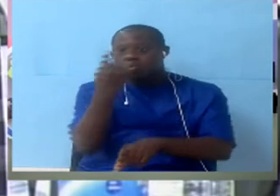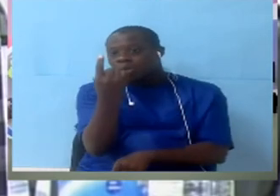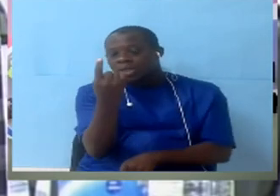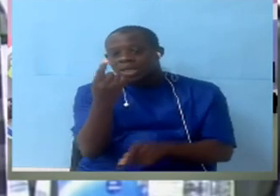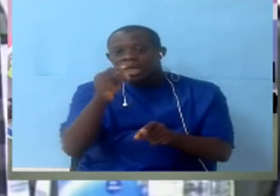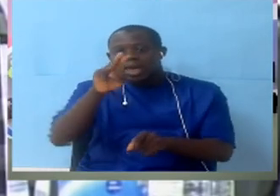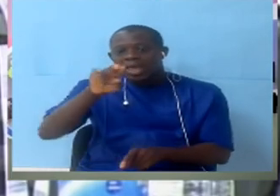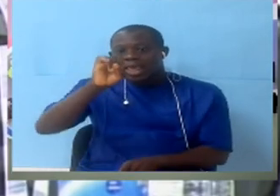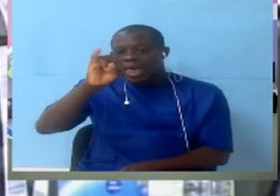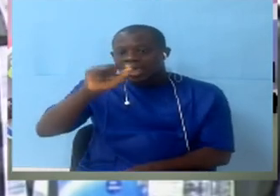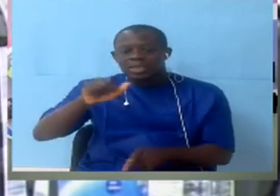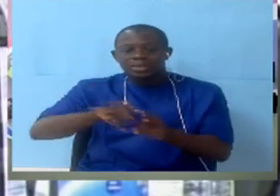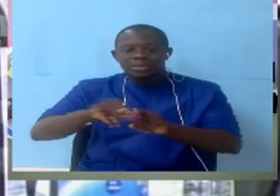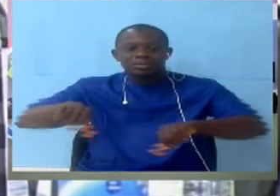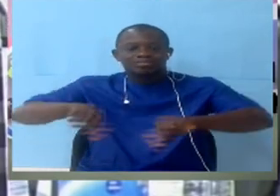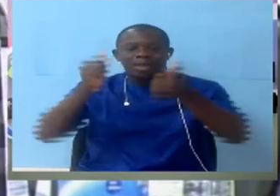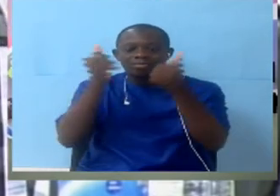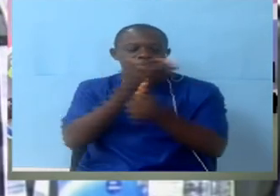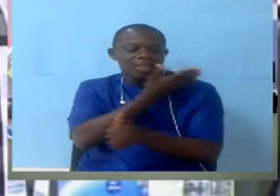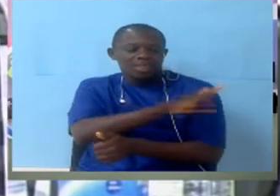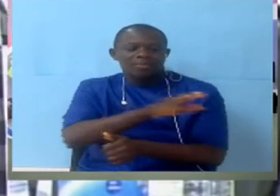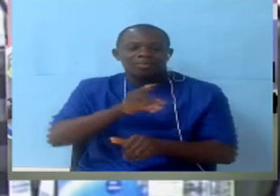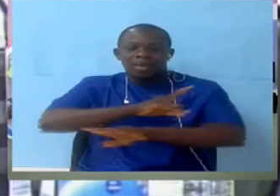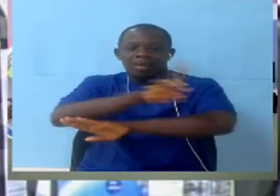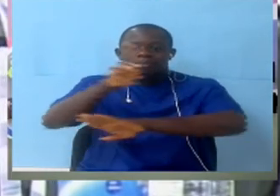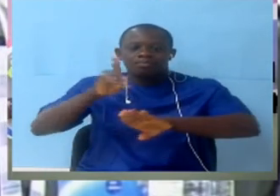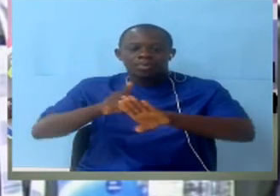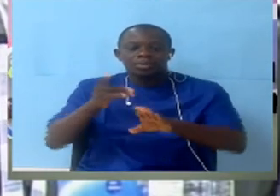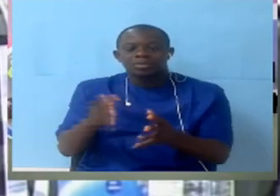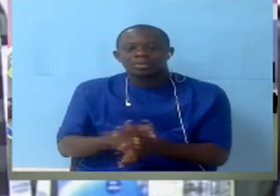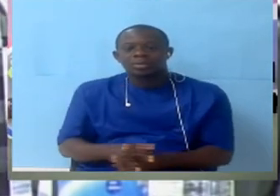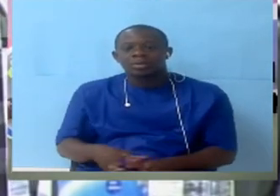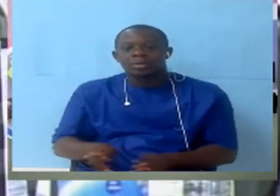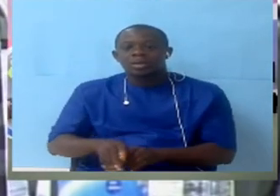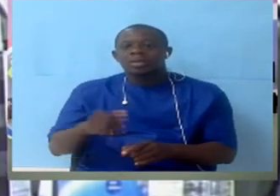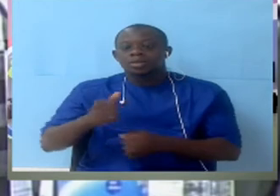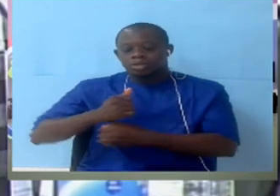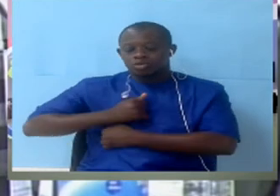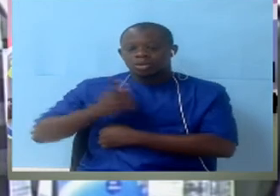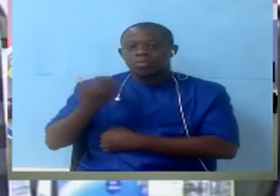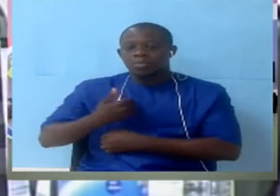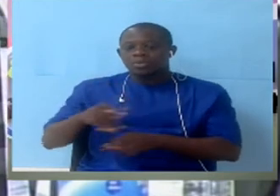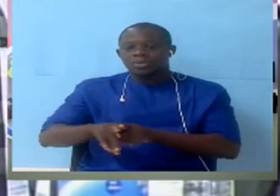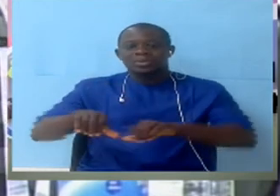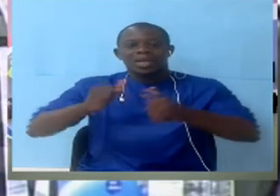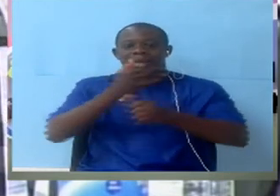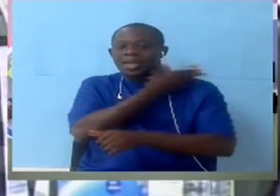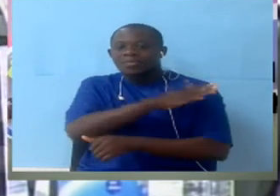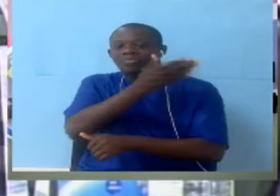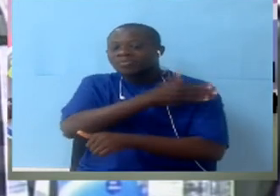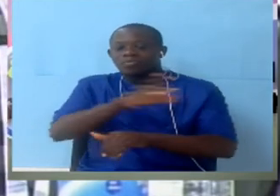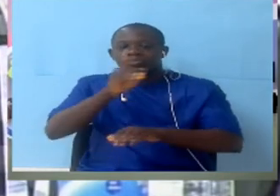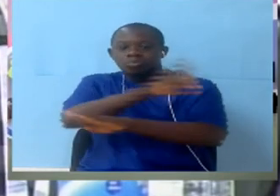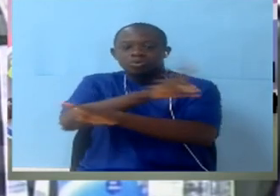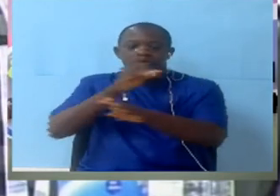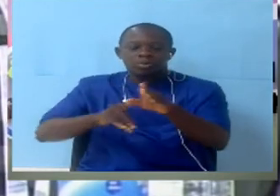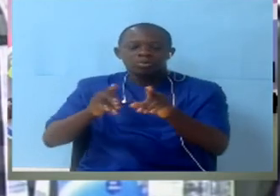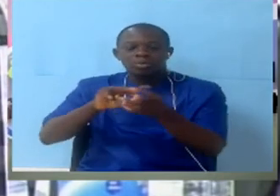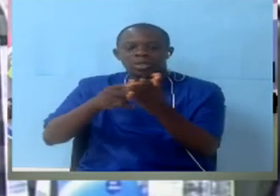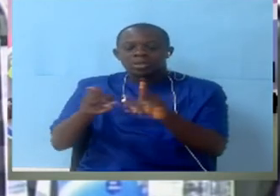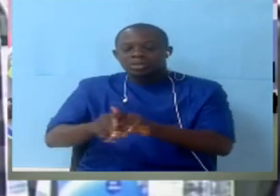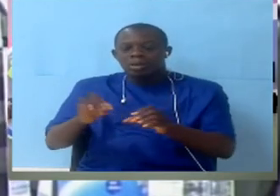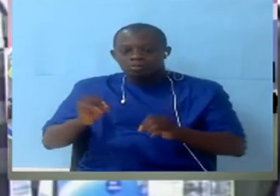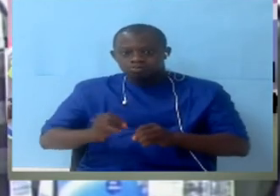started abandoning the camp. Security guards will be brought. Akamano bomol jitan NIA. The security guards all abandoned their positions. It looked like a